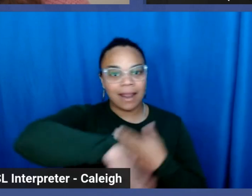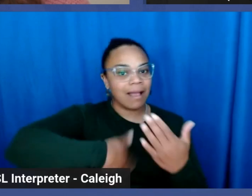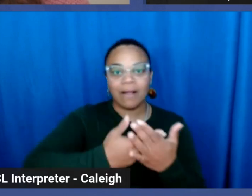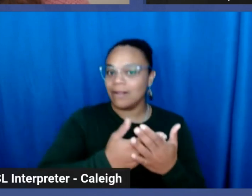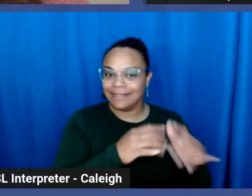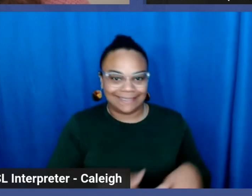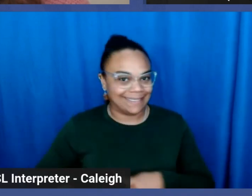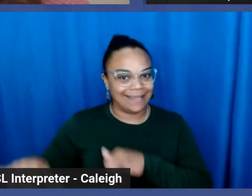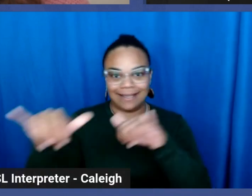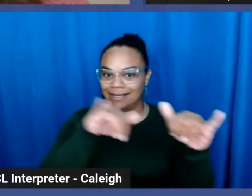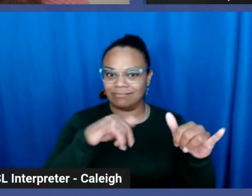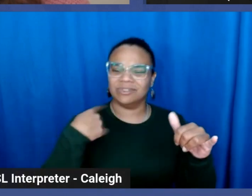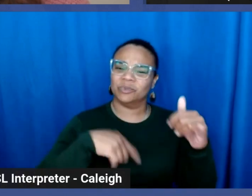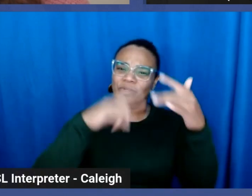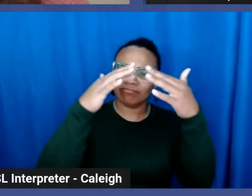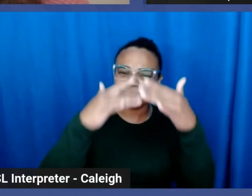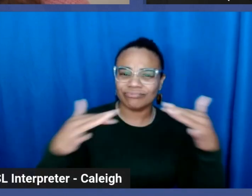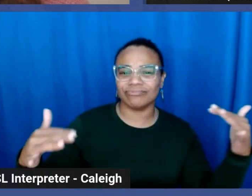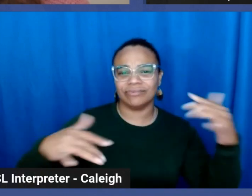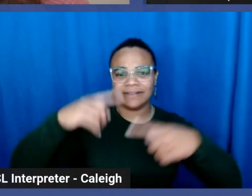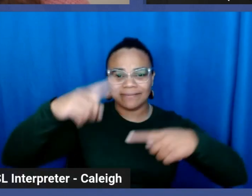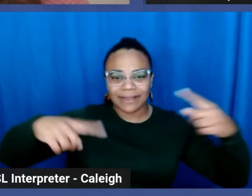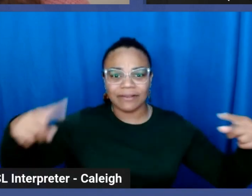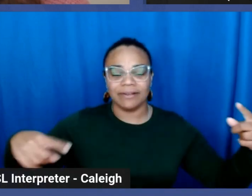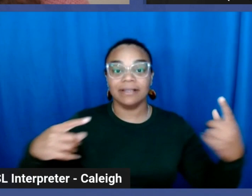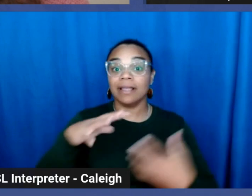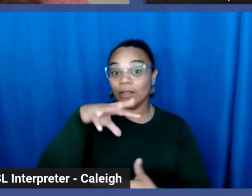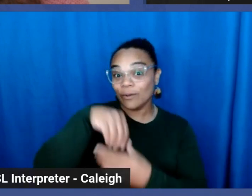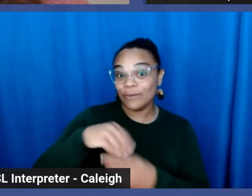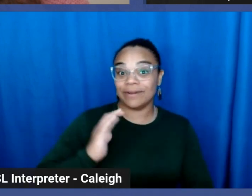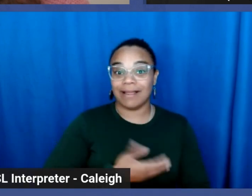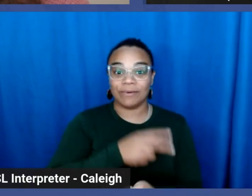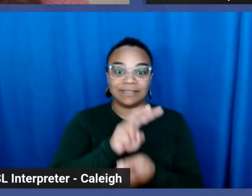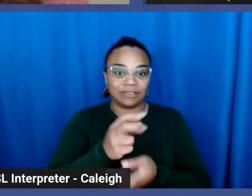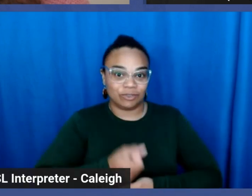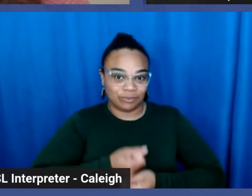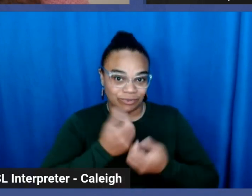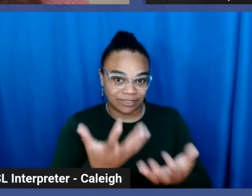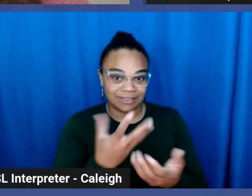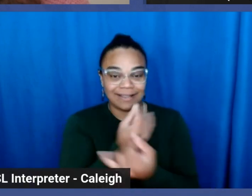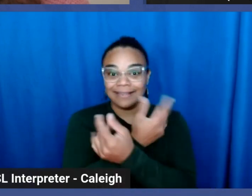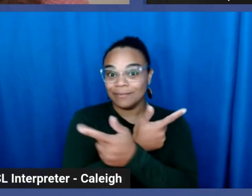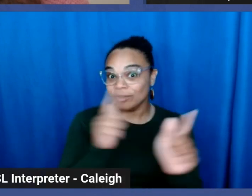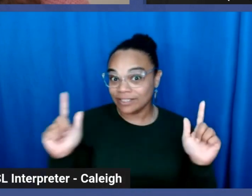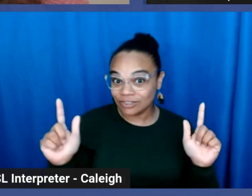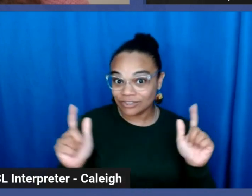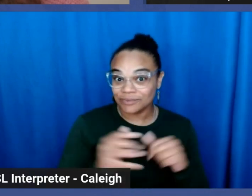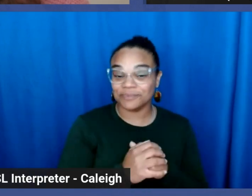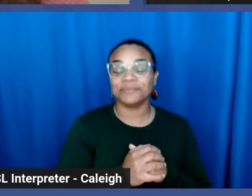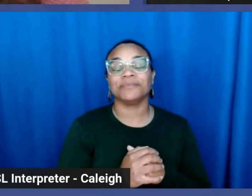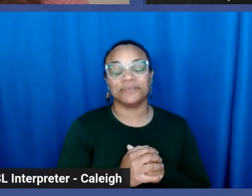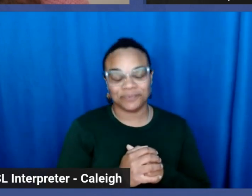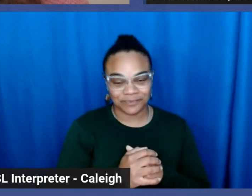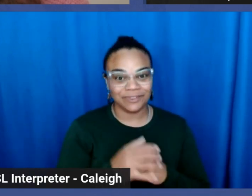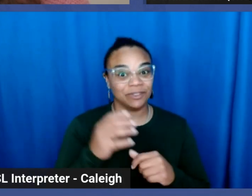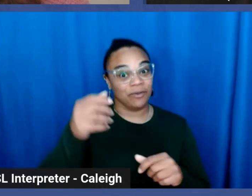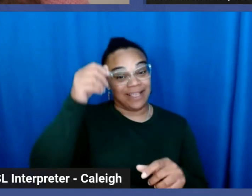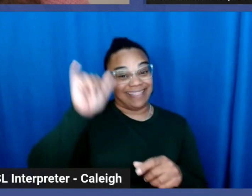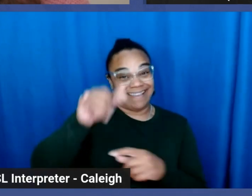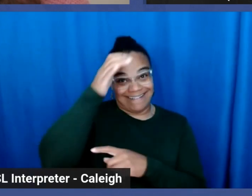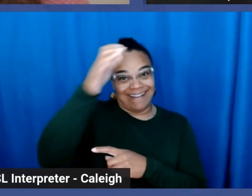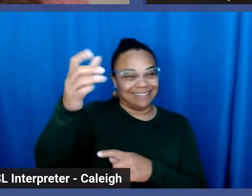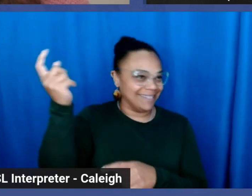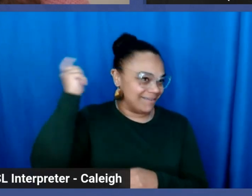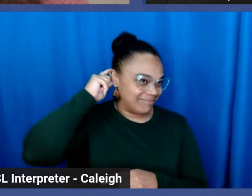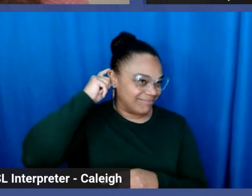are varied and diverse, and that includes our sexual expression and liberation. So, with that in mind, I am